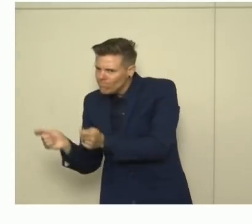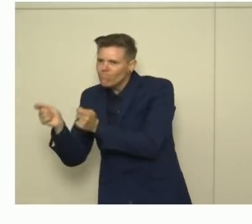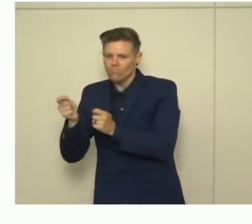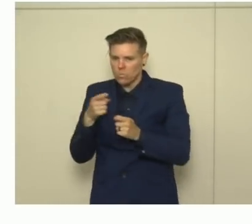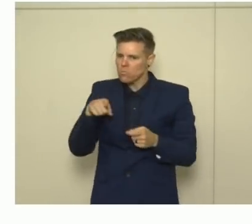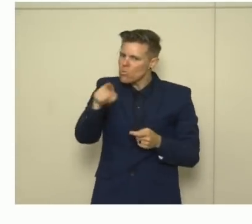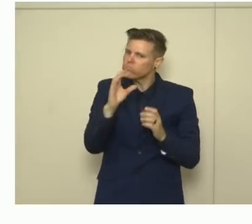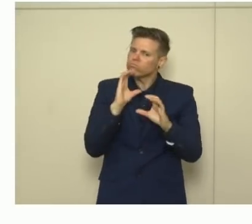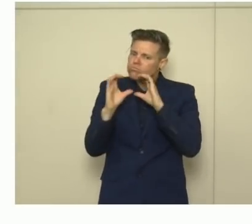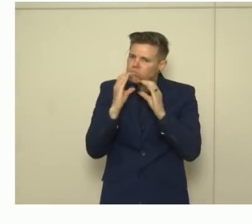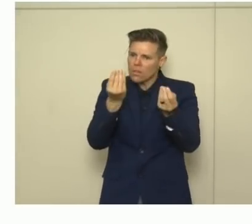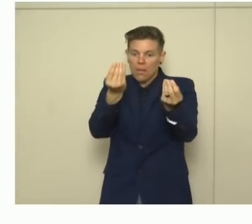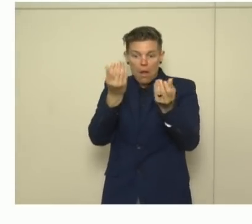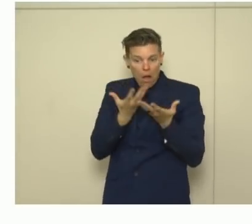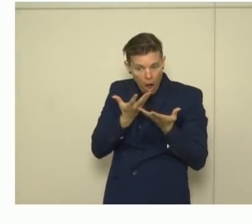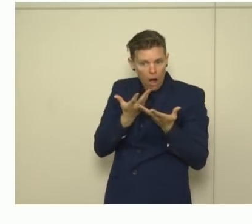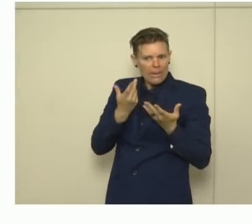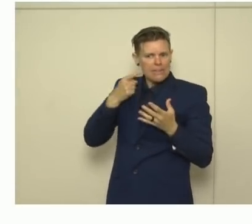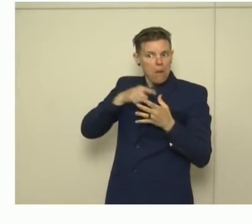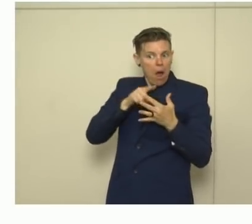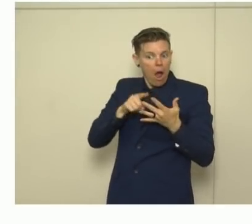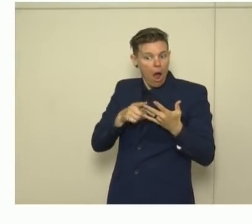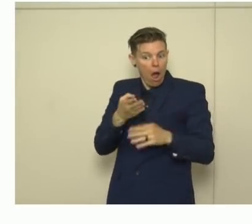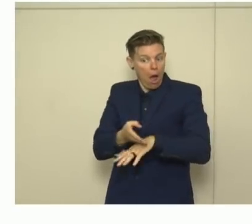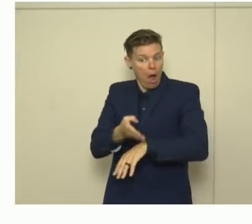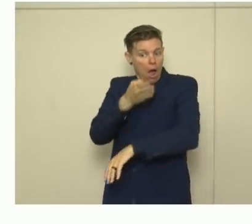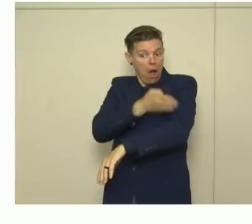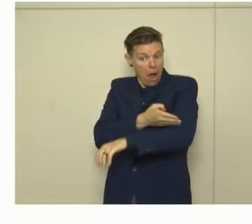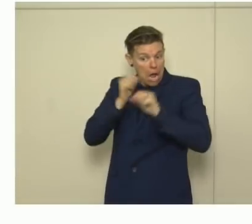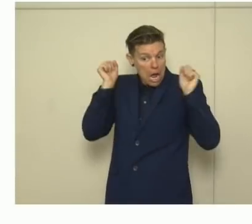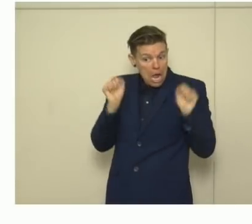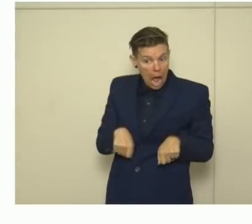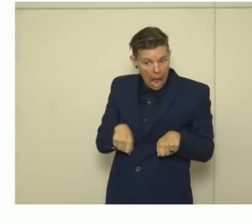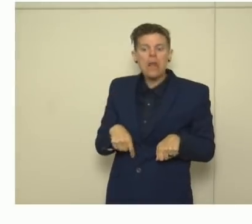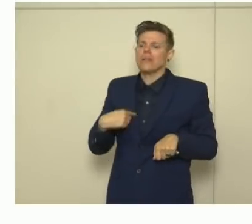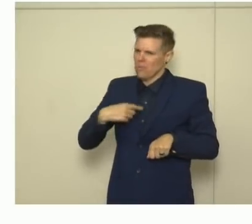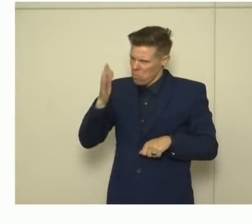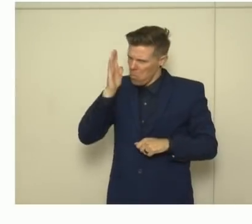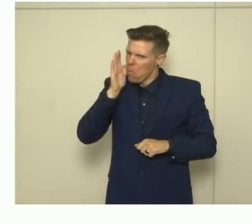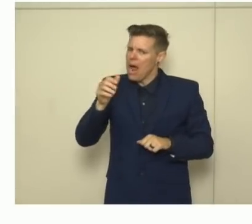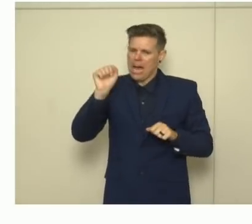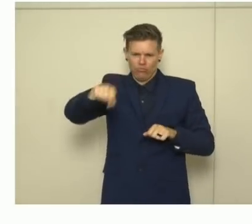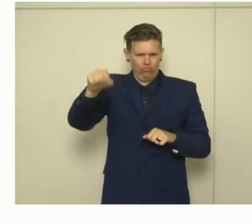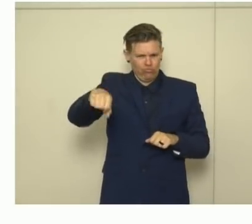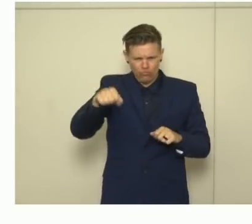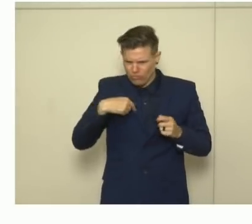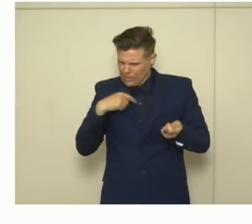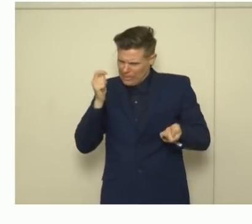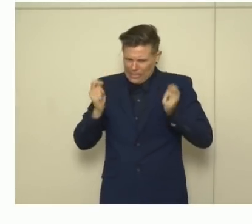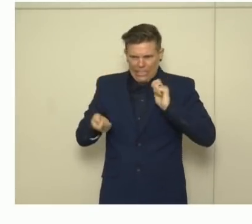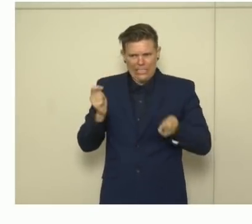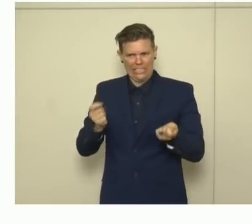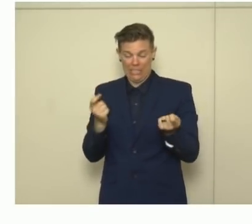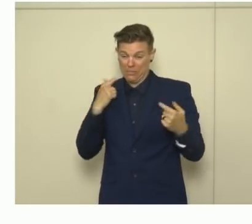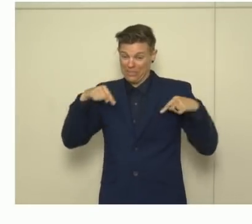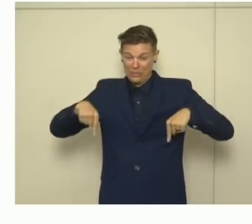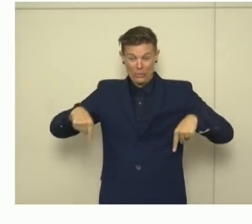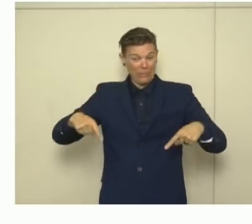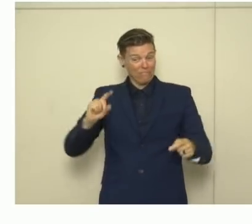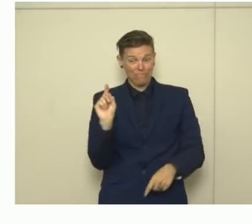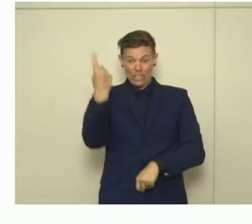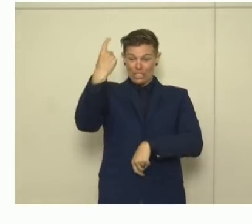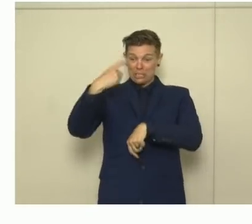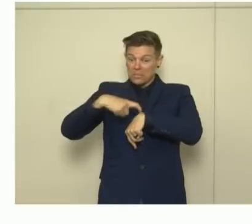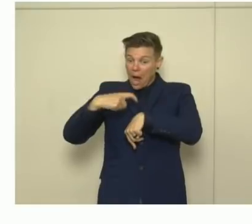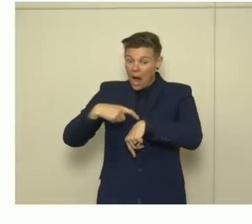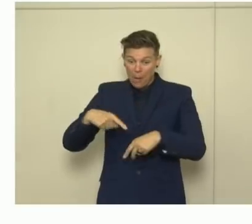to opportunities to make sure that in this unprecedented new way of operating schools, we're continuously building upon